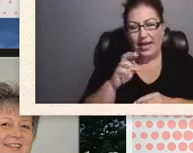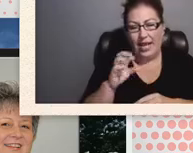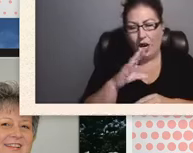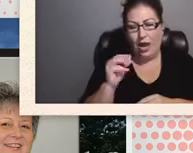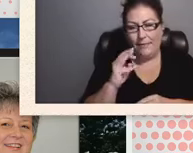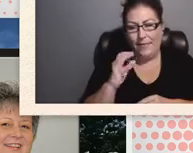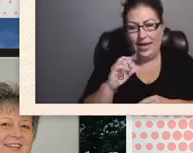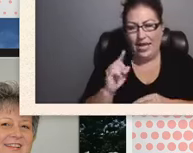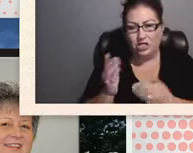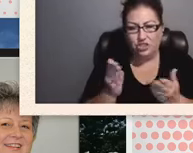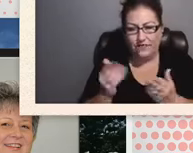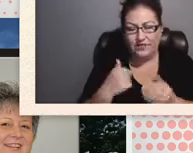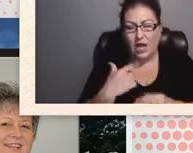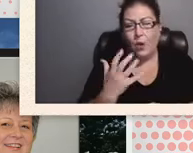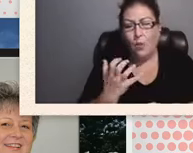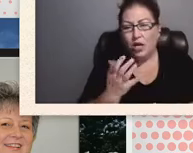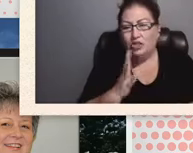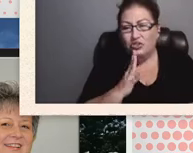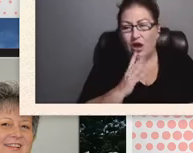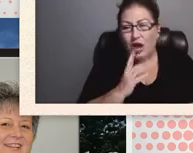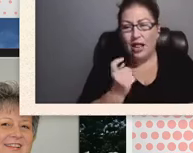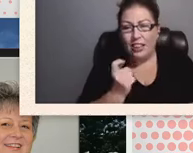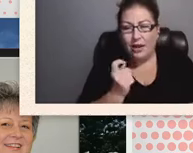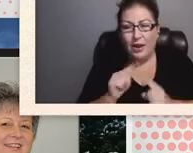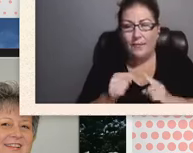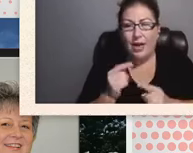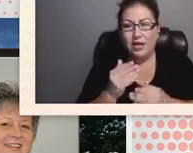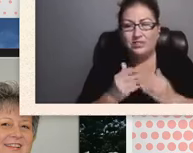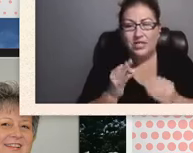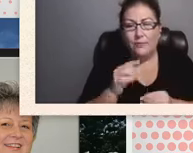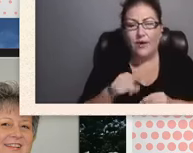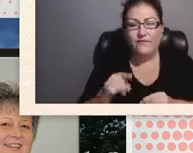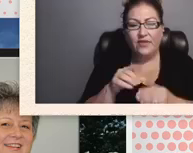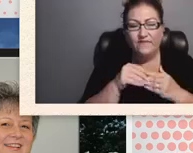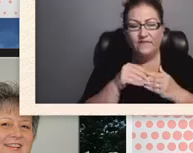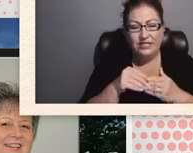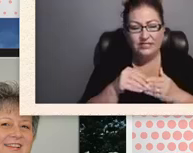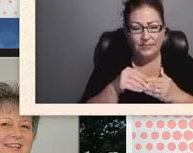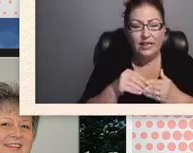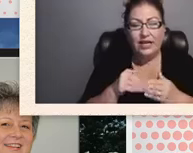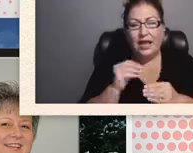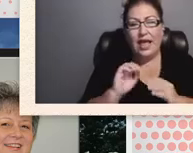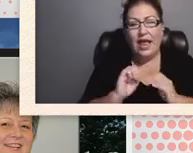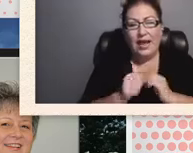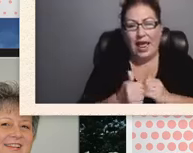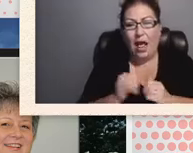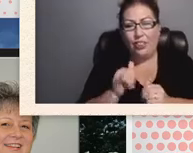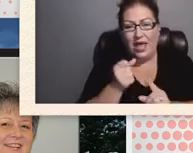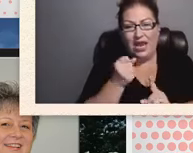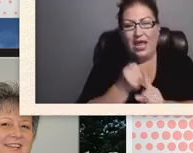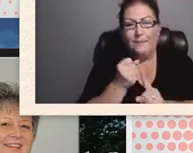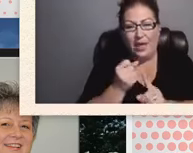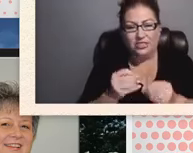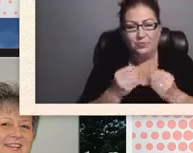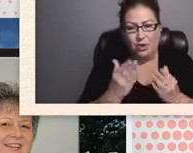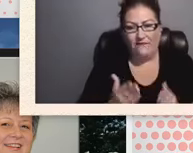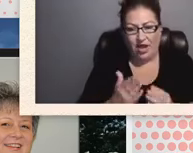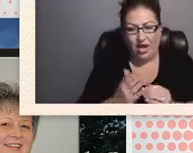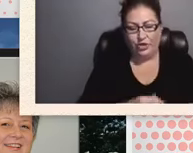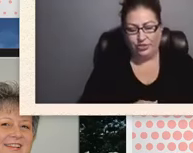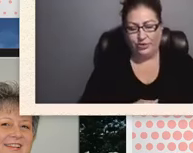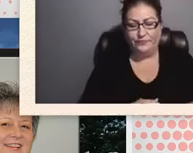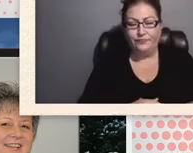to talk to you a little bit about some of those flexibilities and how those impact the providers.